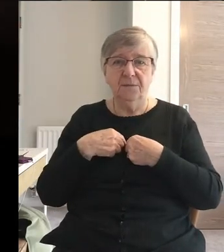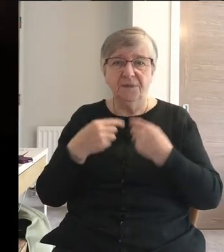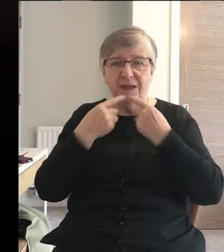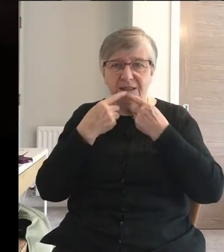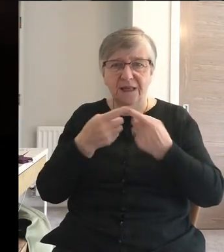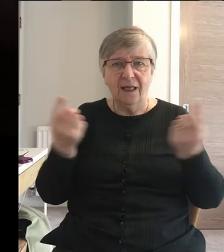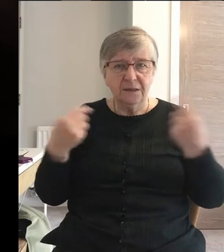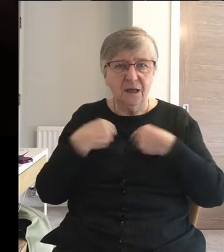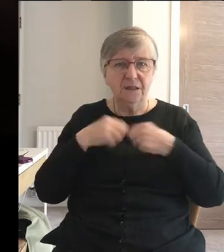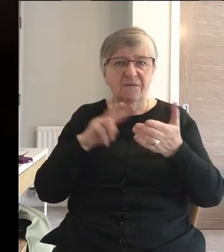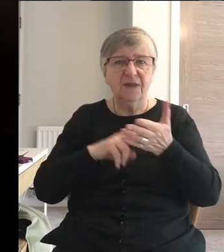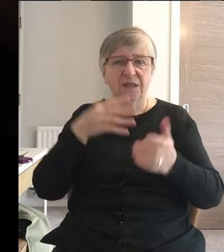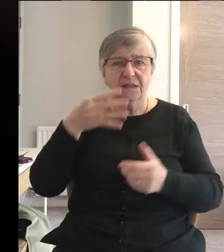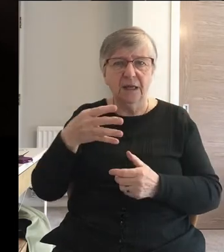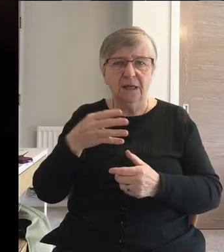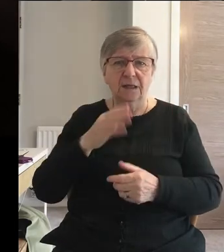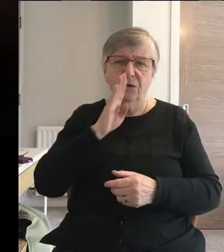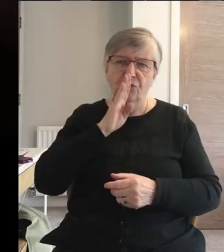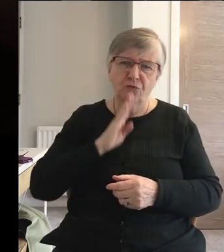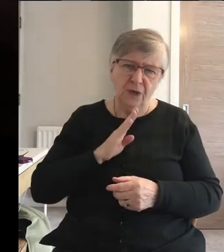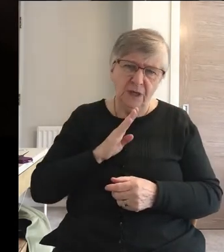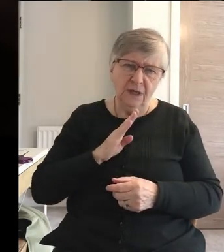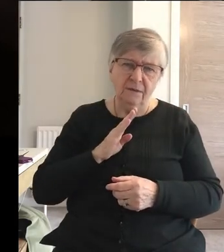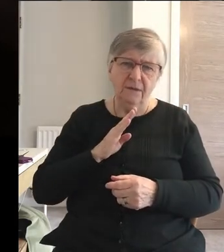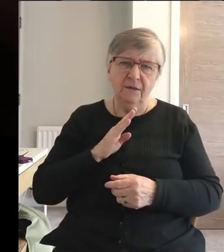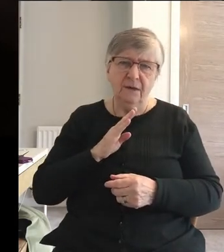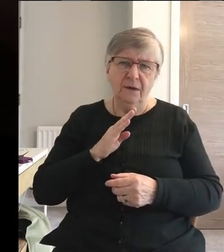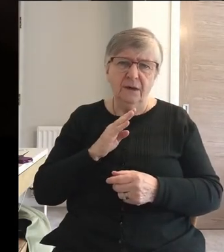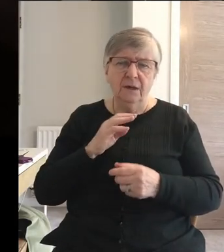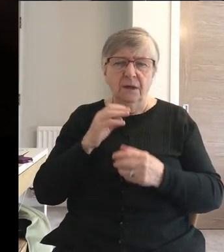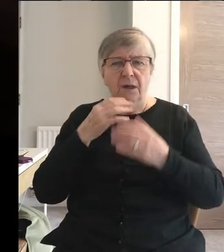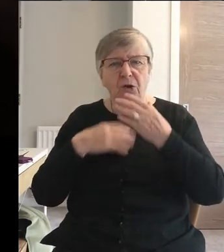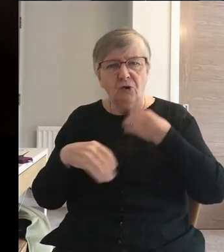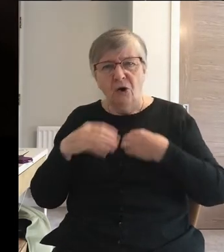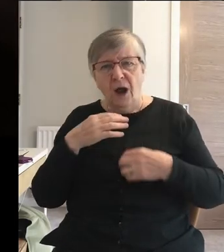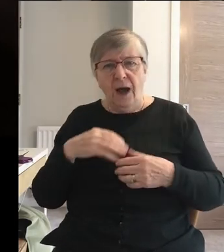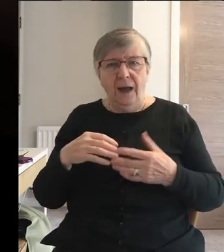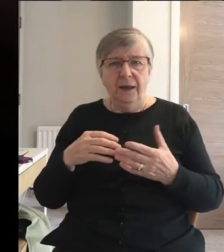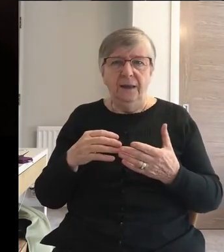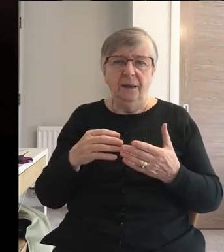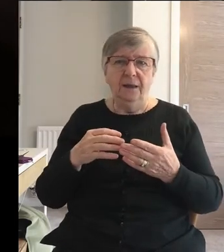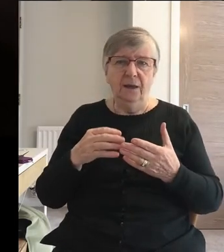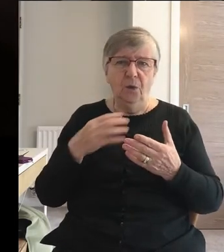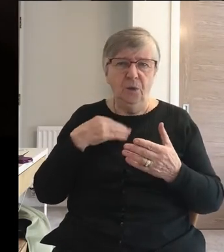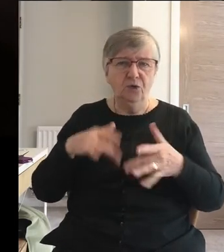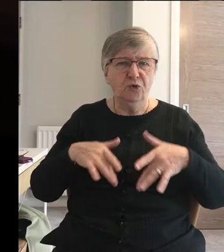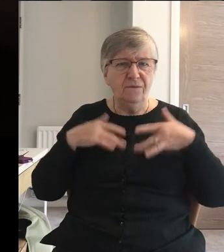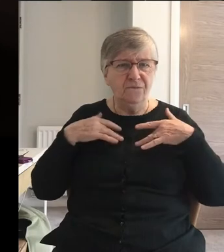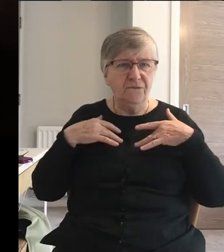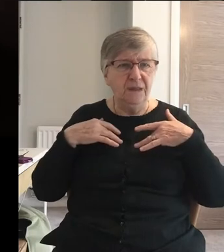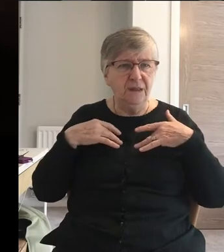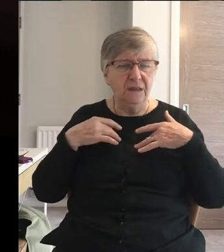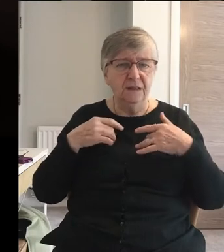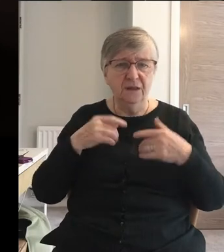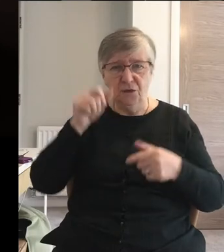And he tells us, verse 9, to grieve and mourn and wail. That is, there should be a sense of our sin upsetting us